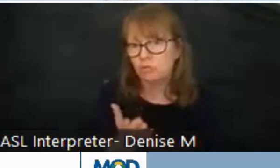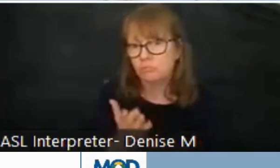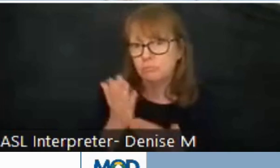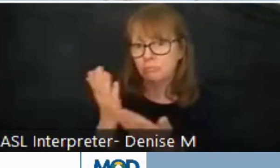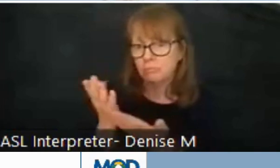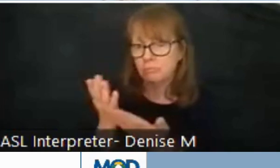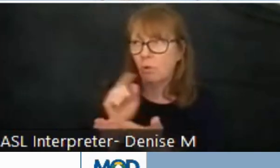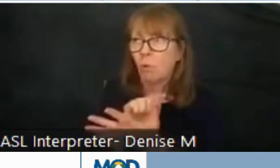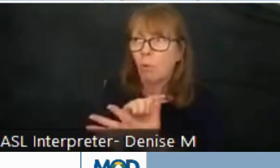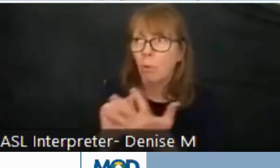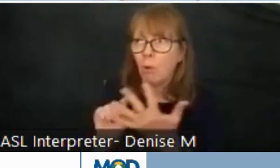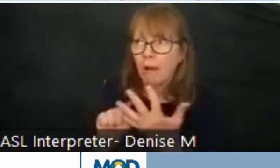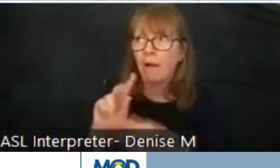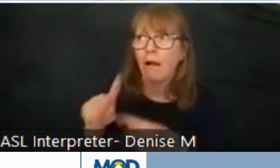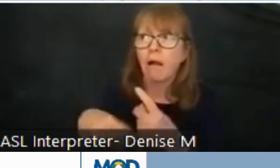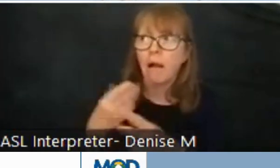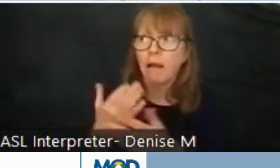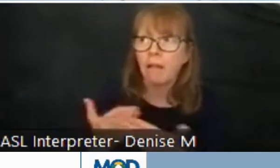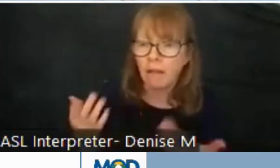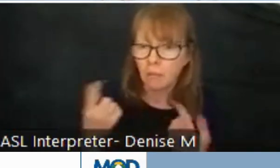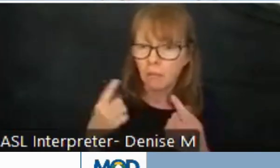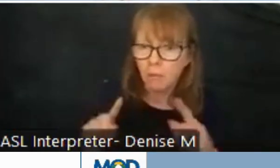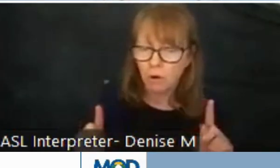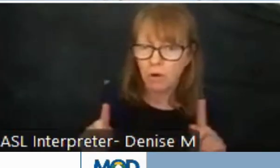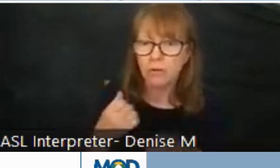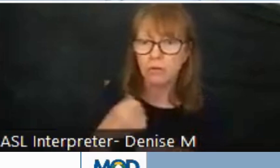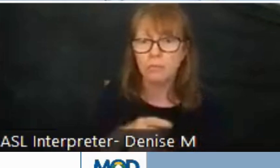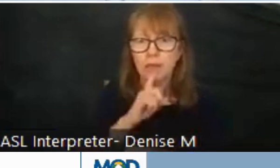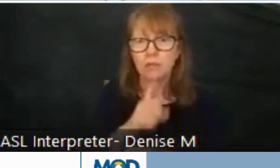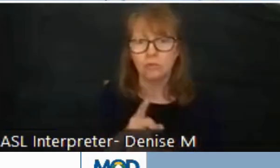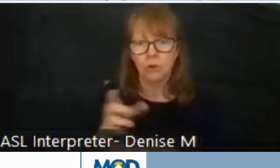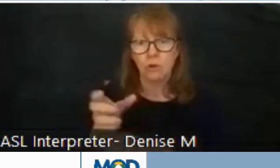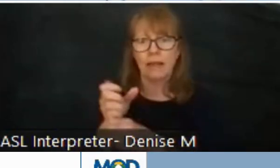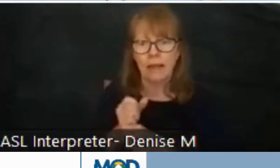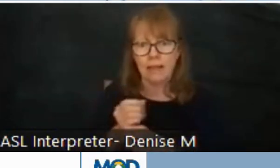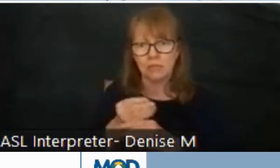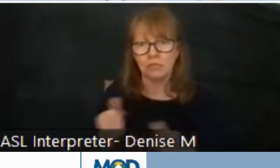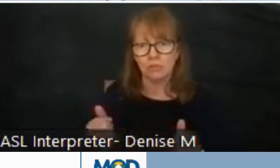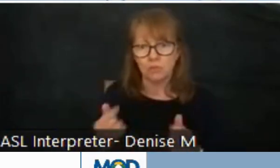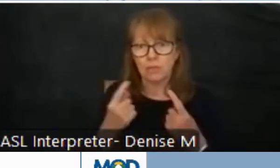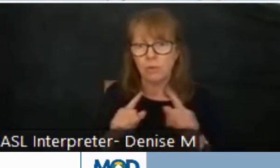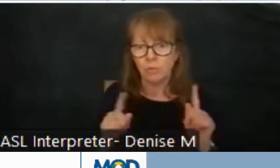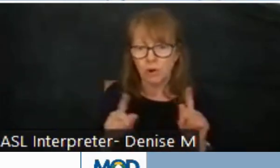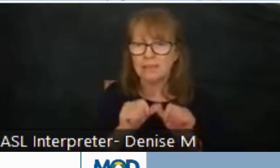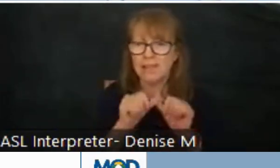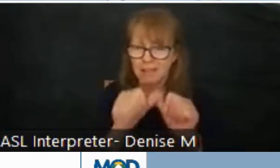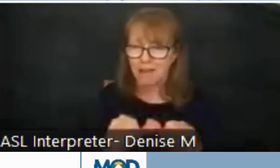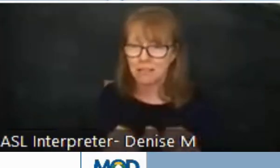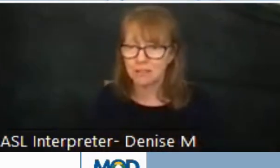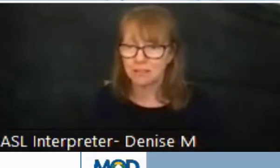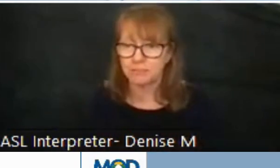ensure that you get a solution that works and that will last.